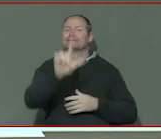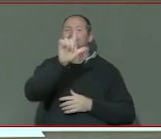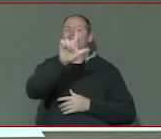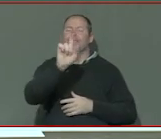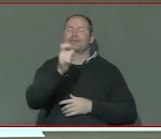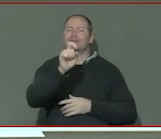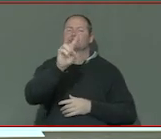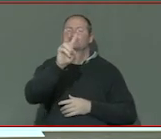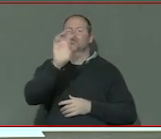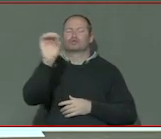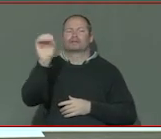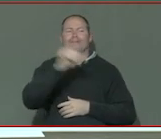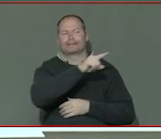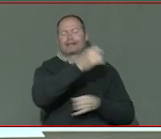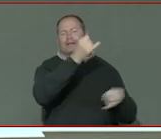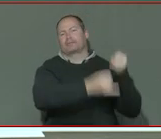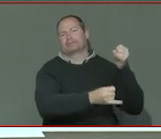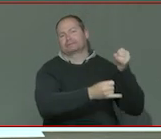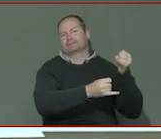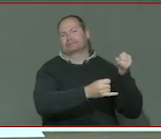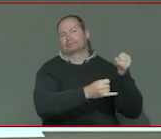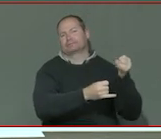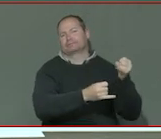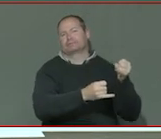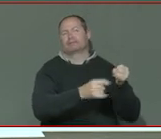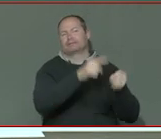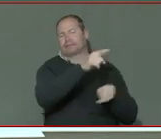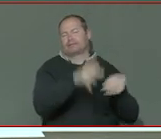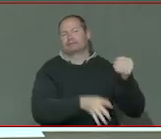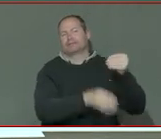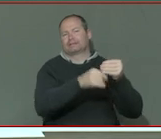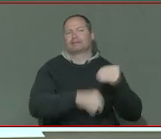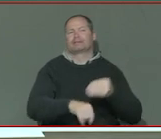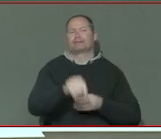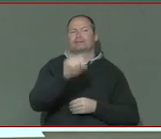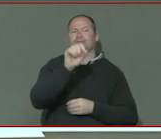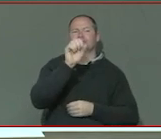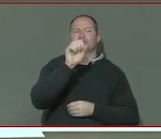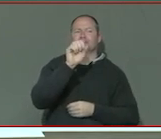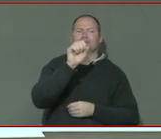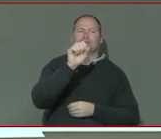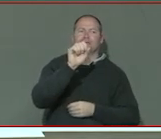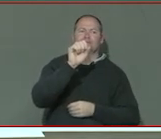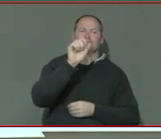7,200. They will have to add another 7,200.